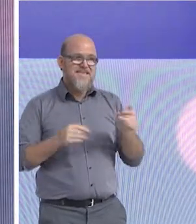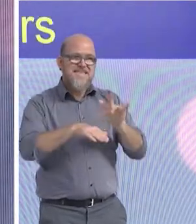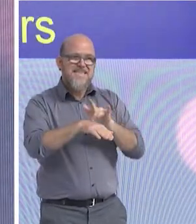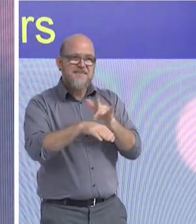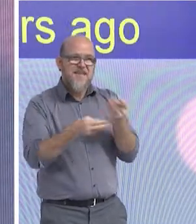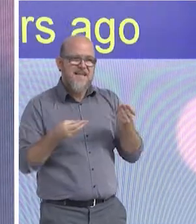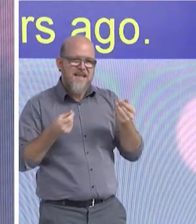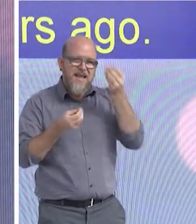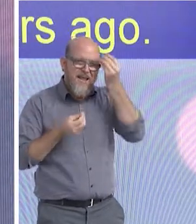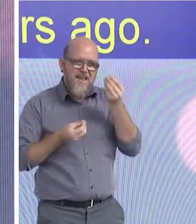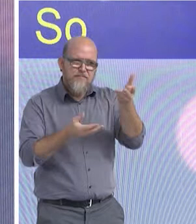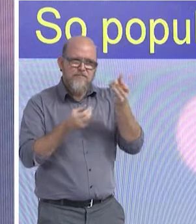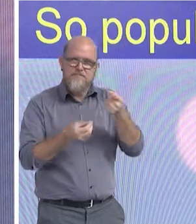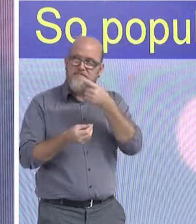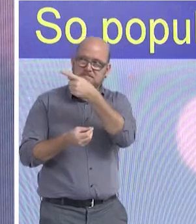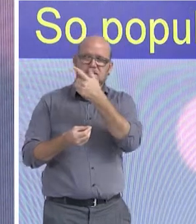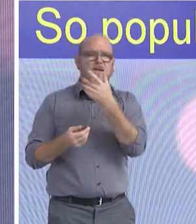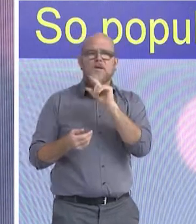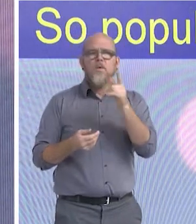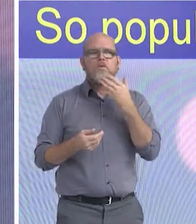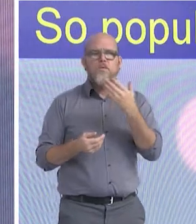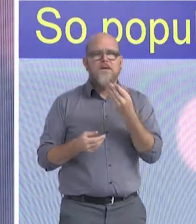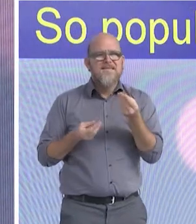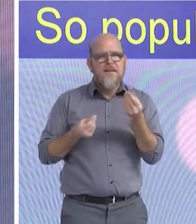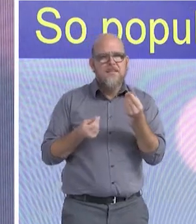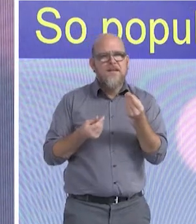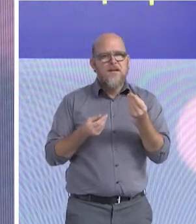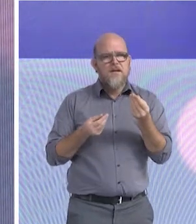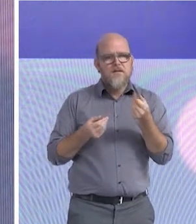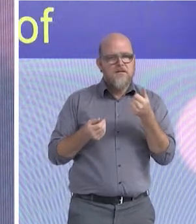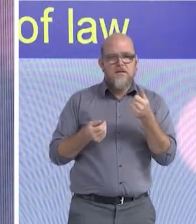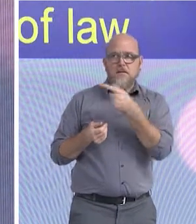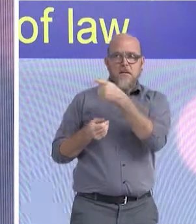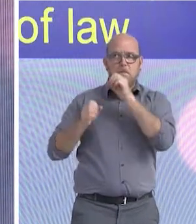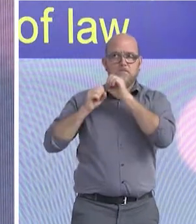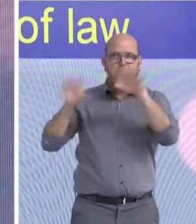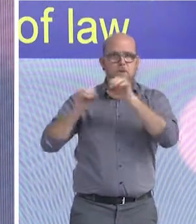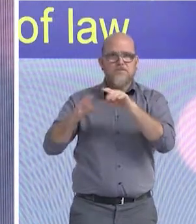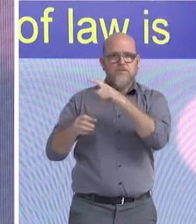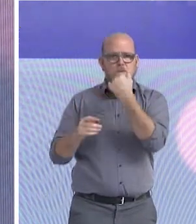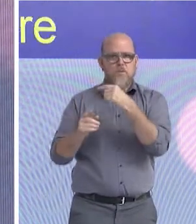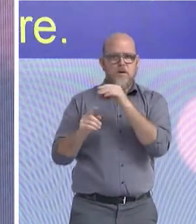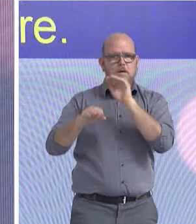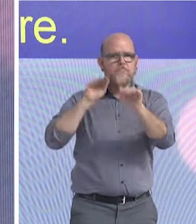populism is contagious, stupidity is contagious, and rule of law is declining everywhere. So how are you fighting